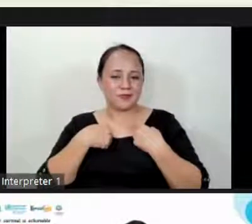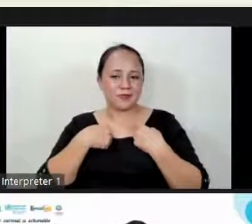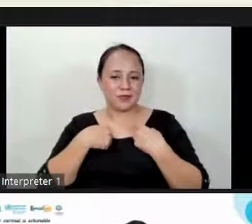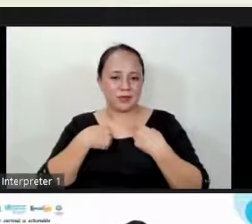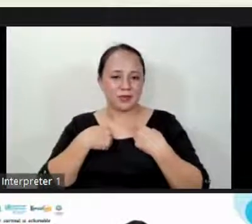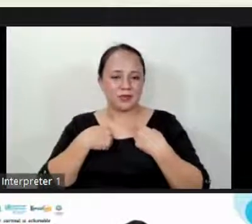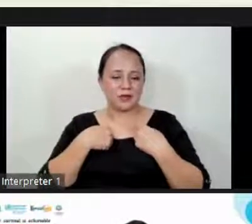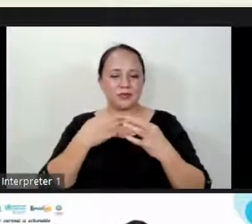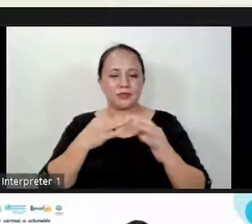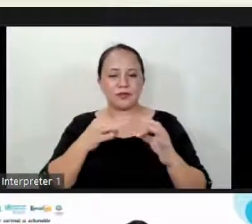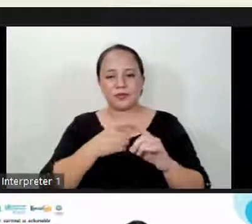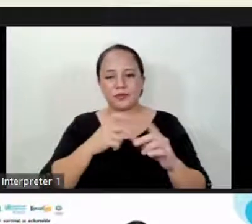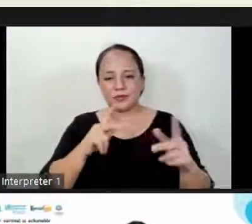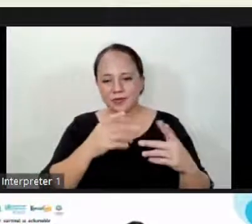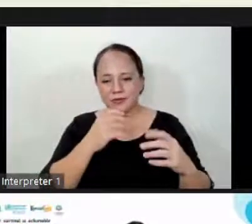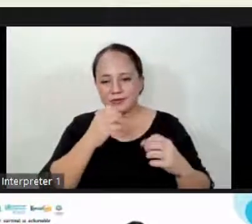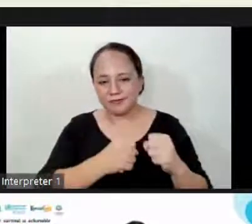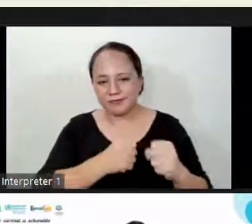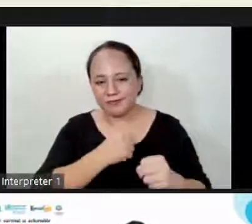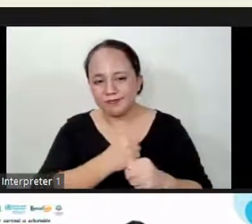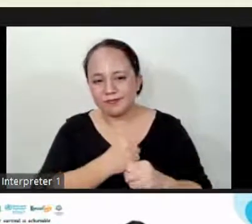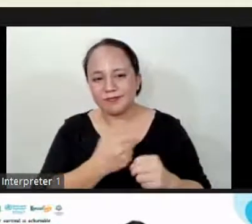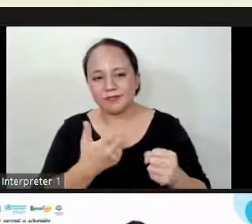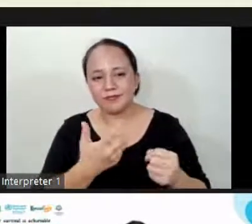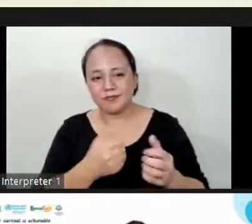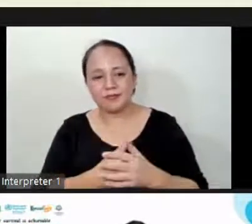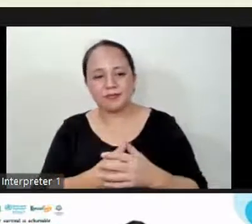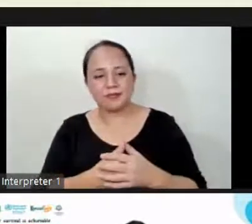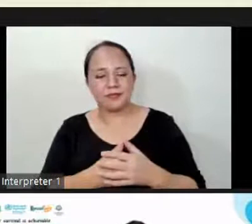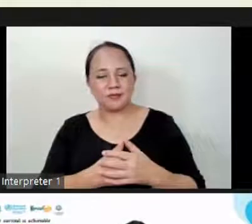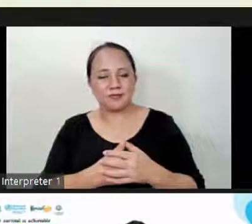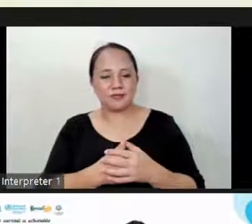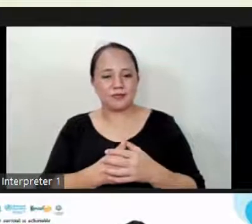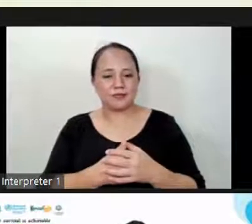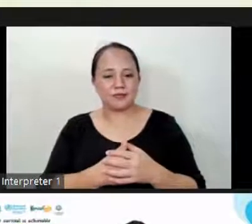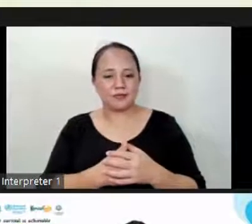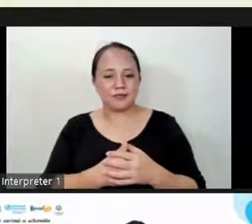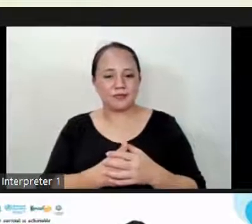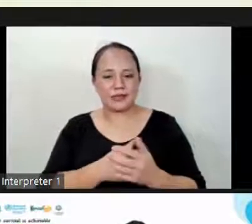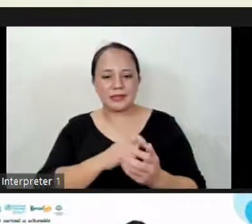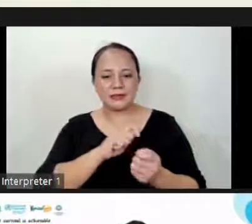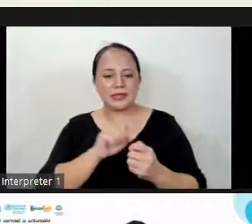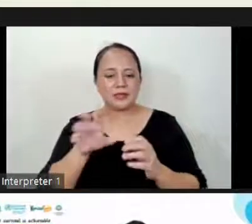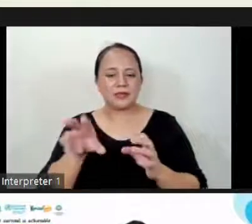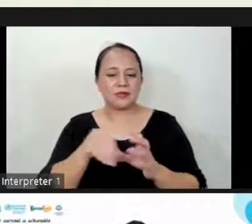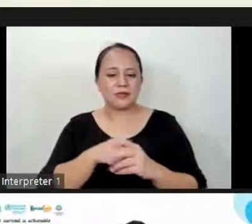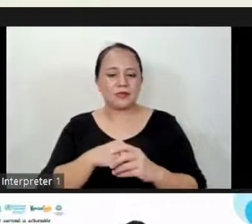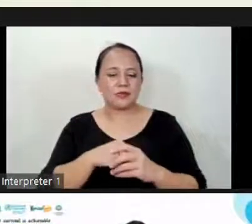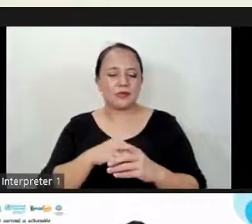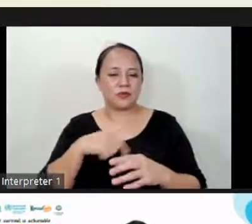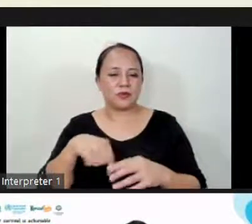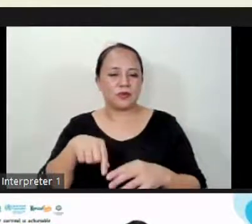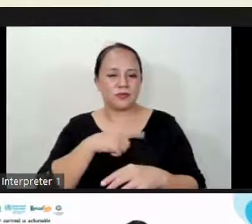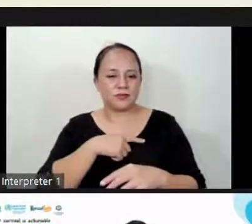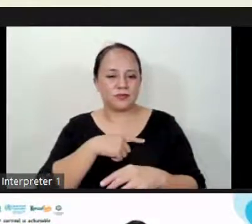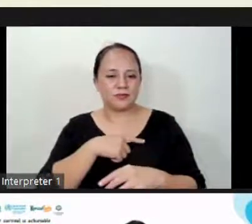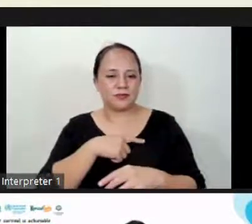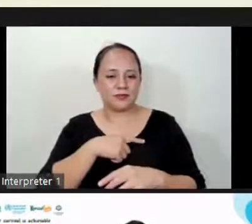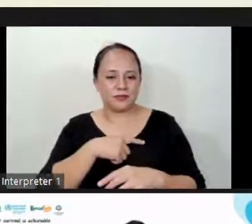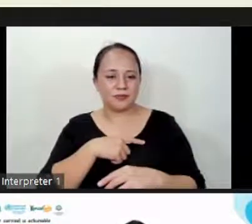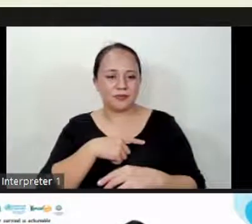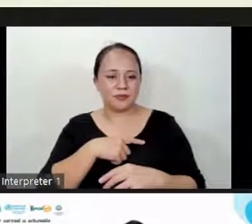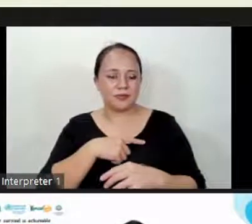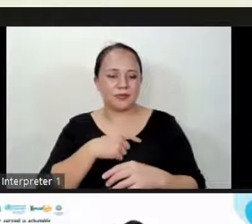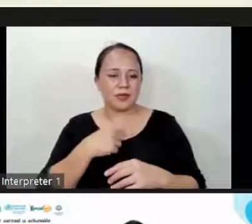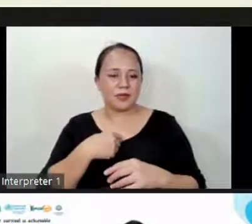survival free from pain and suffering. This is critically important for all of us, as many of